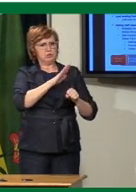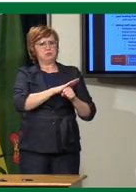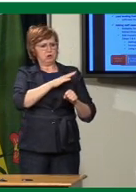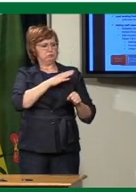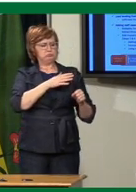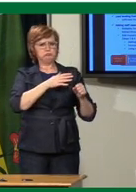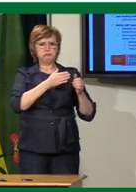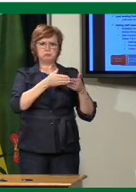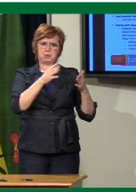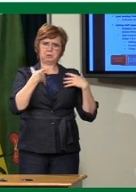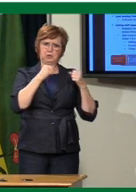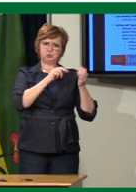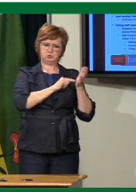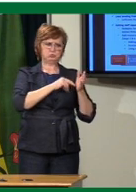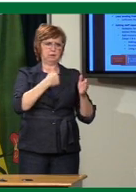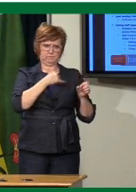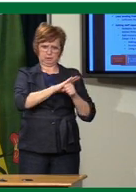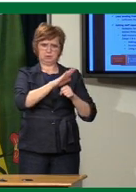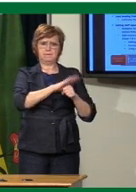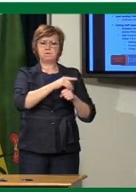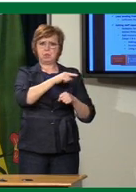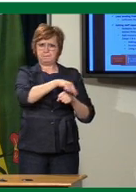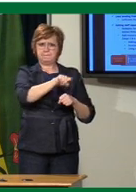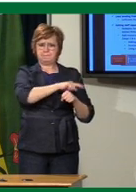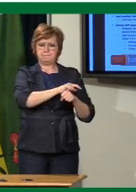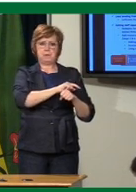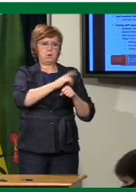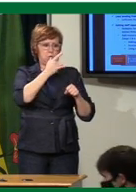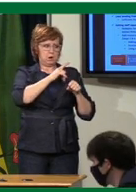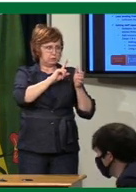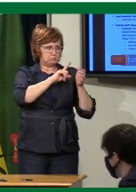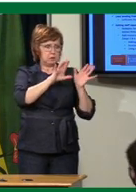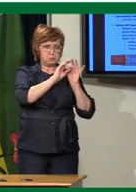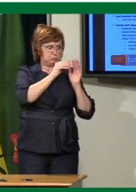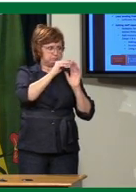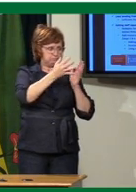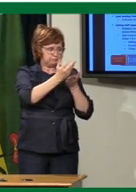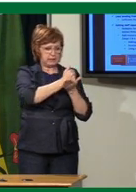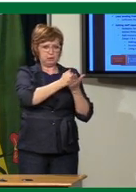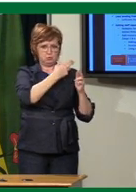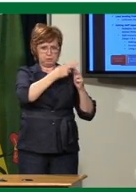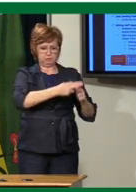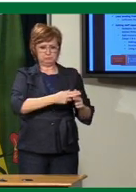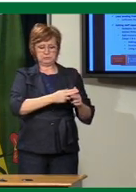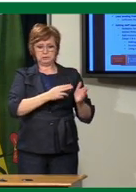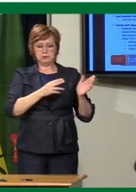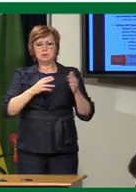of investigation and gathering the contact names. We're also adding additional staff,